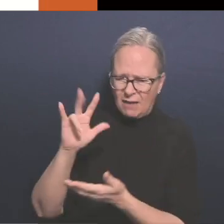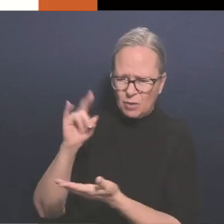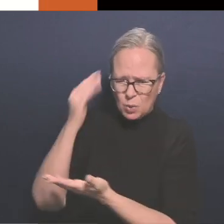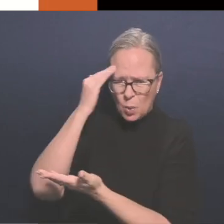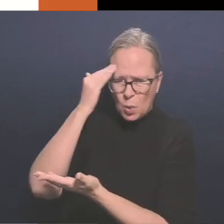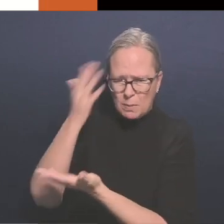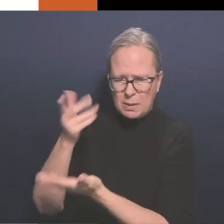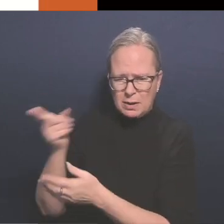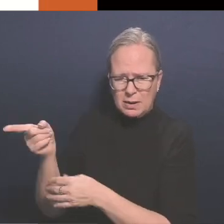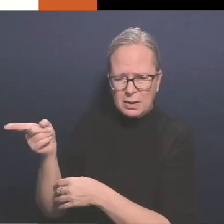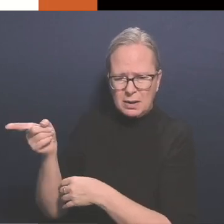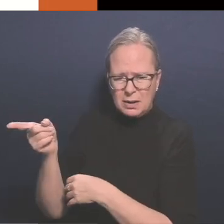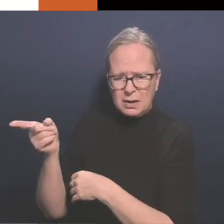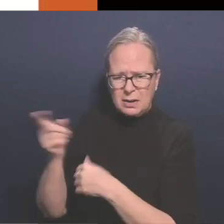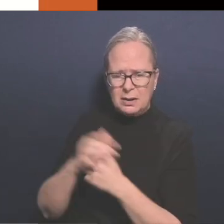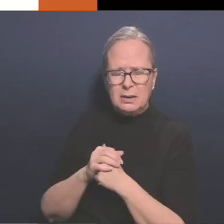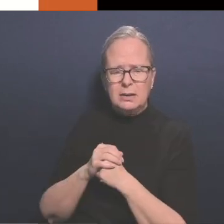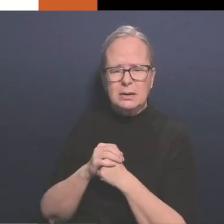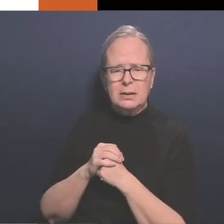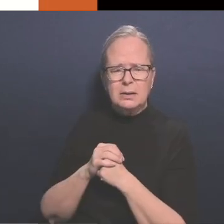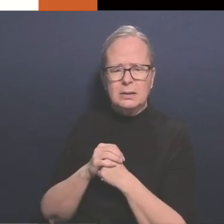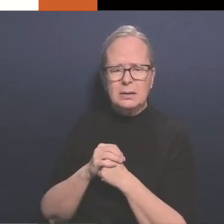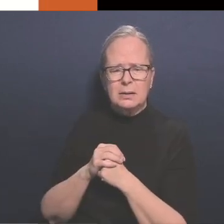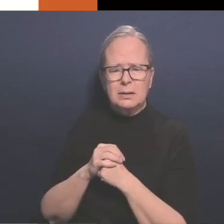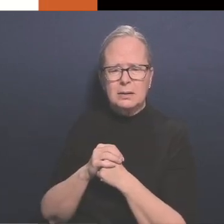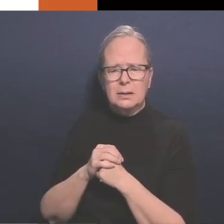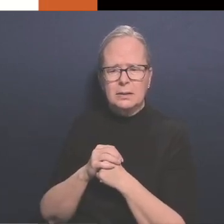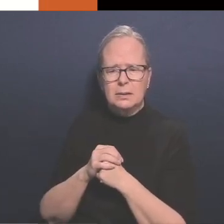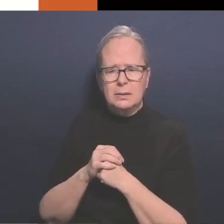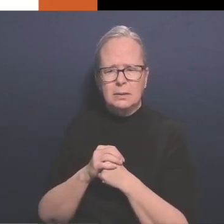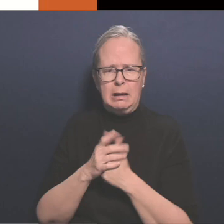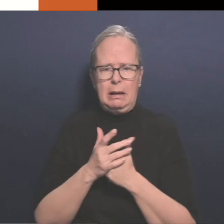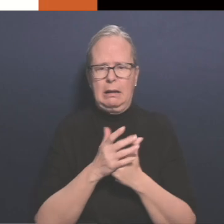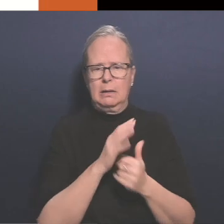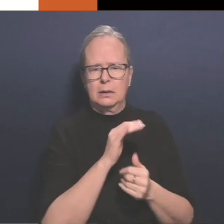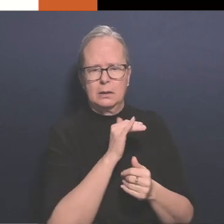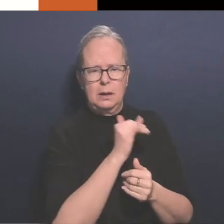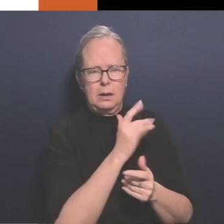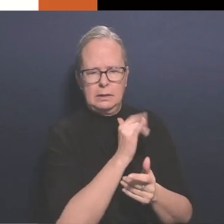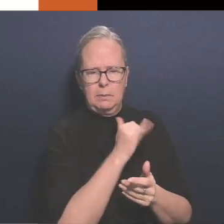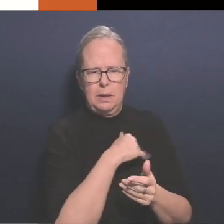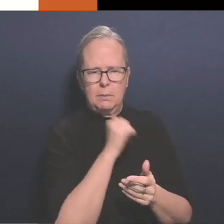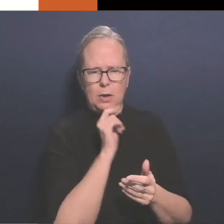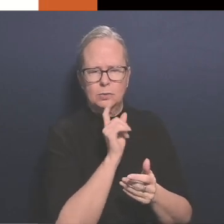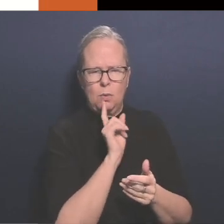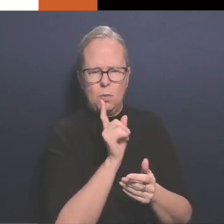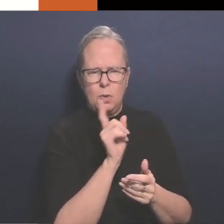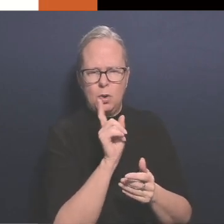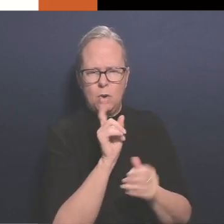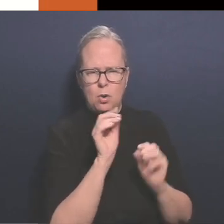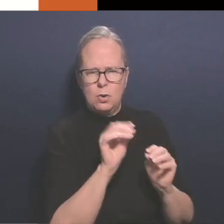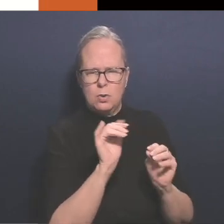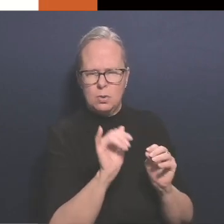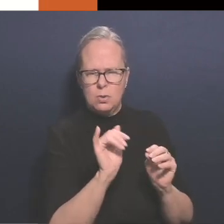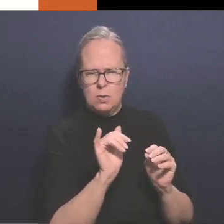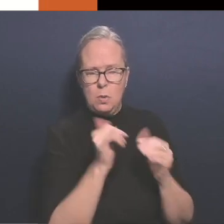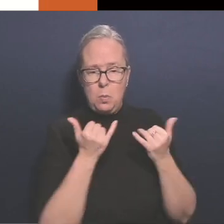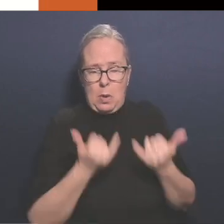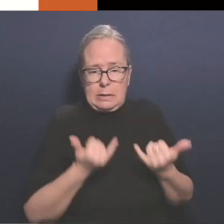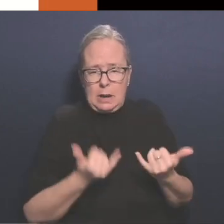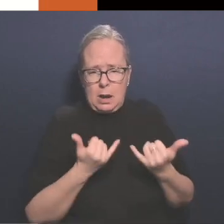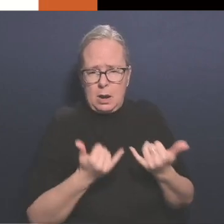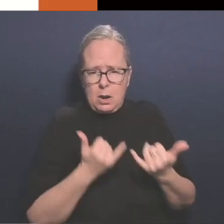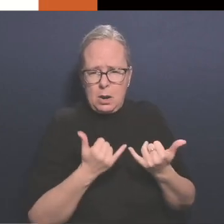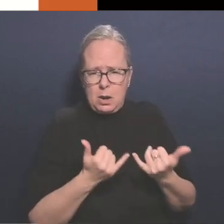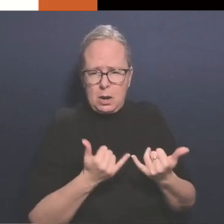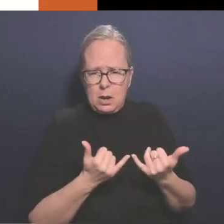So, but for us, what we do is that we have two major updates per year. So every year, okay, the tool in particular